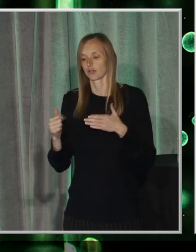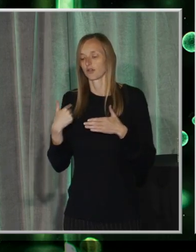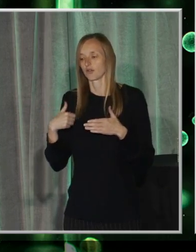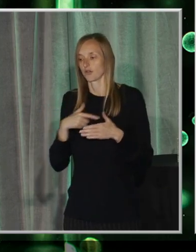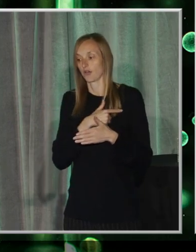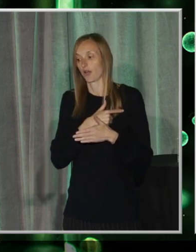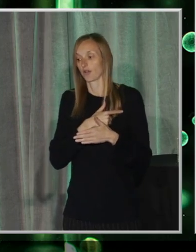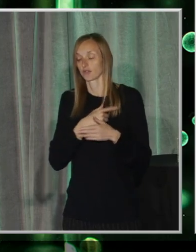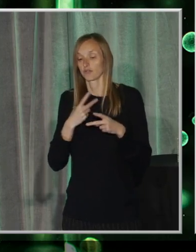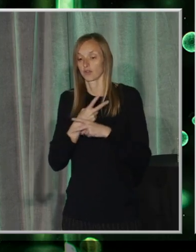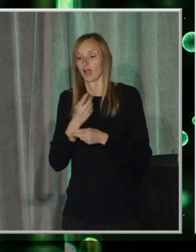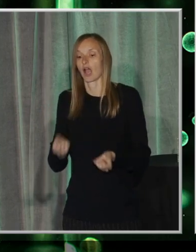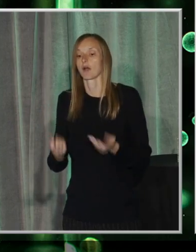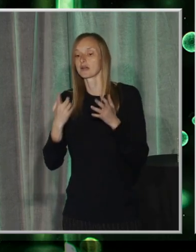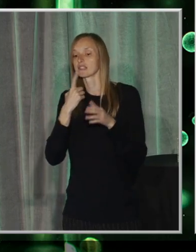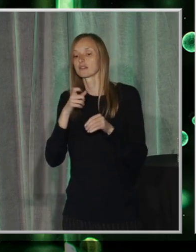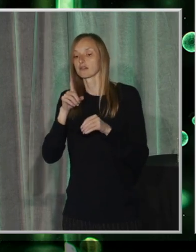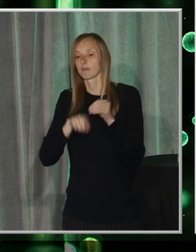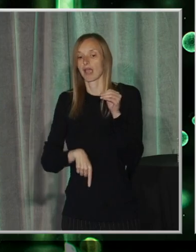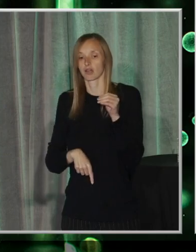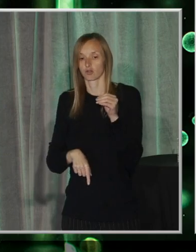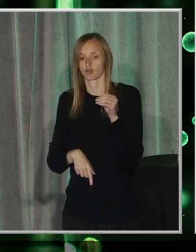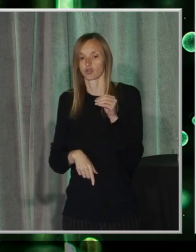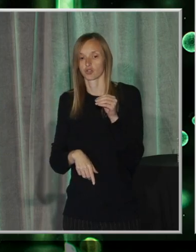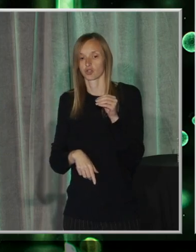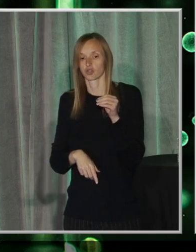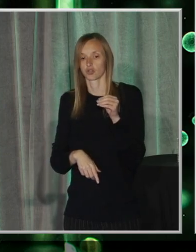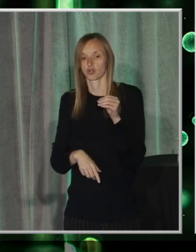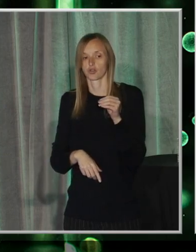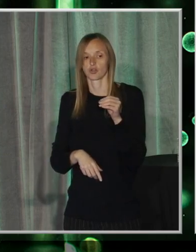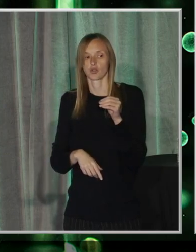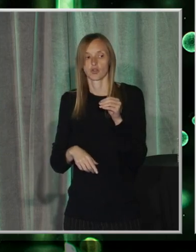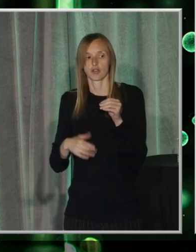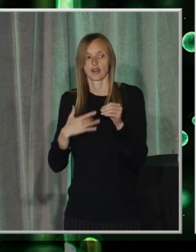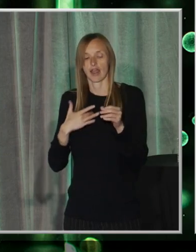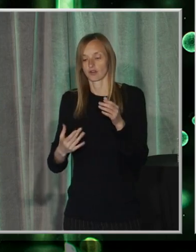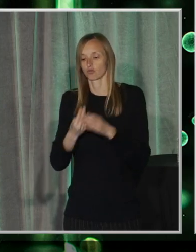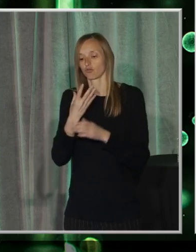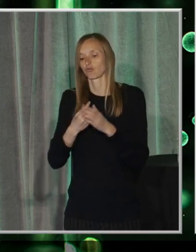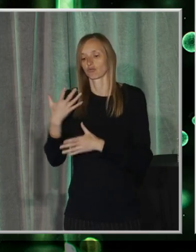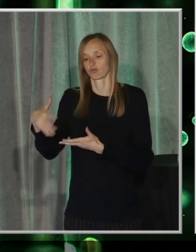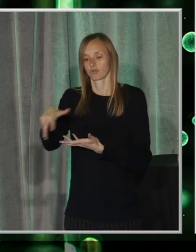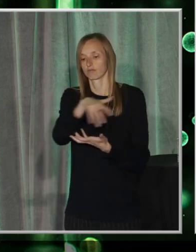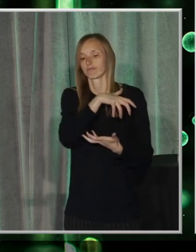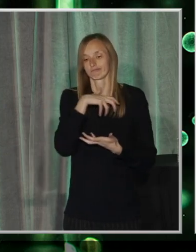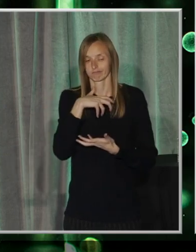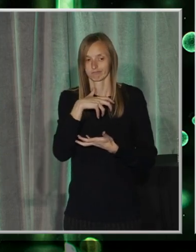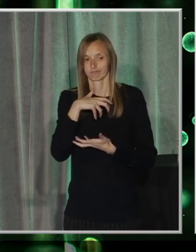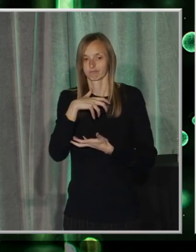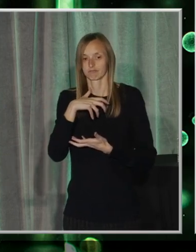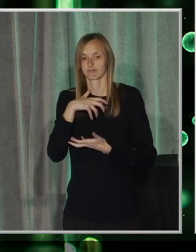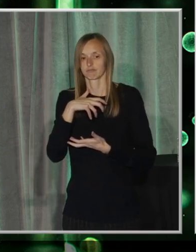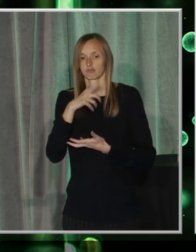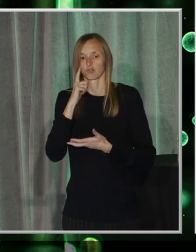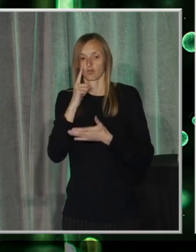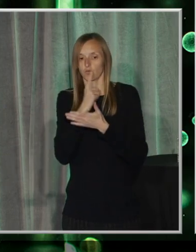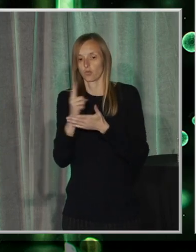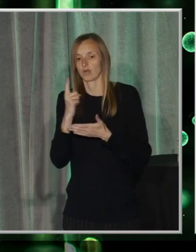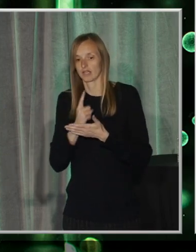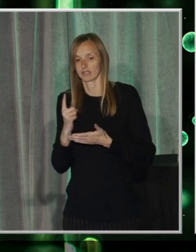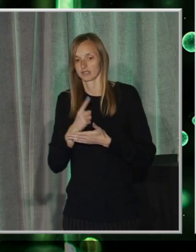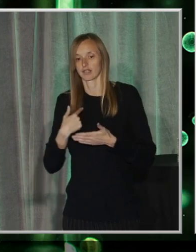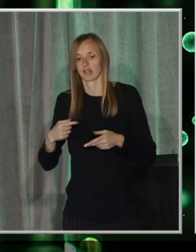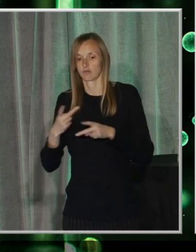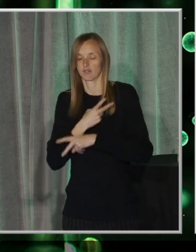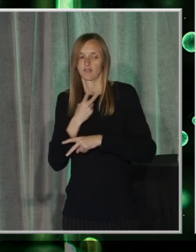of tomatoes that farmers in general they're just producing or they're selling in the weekly. And then we come